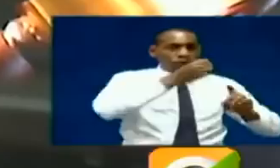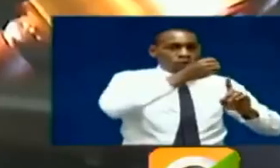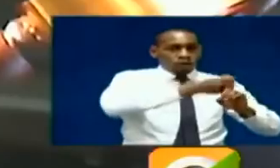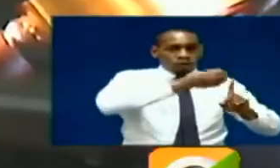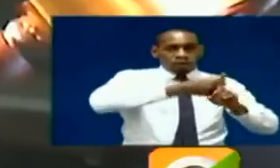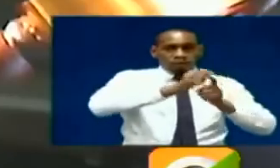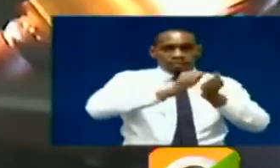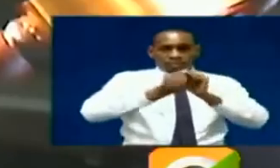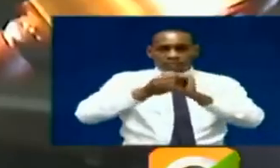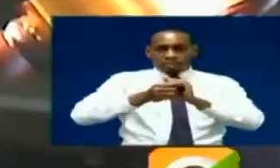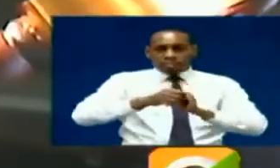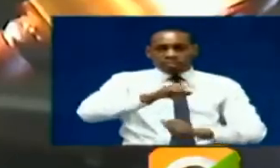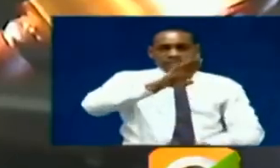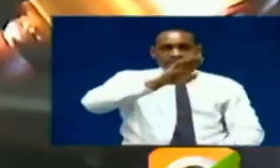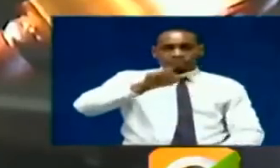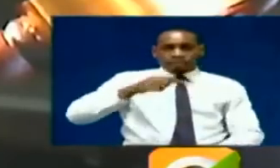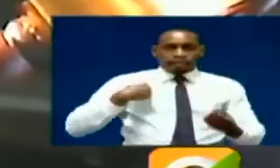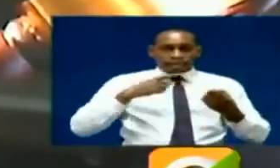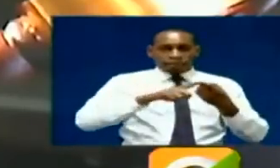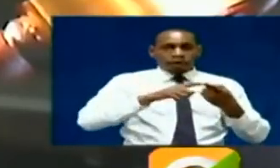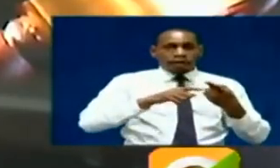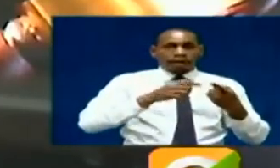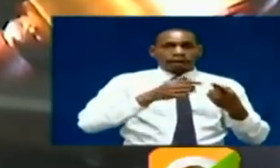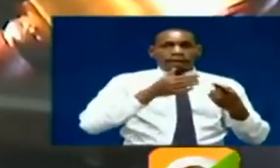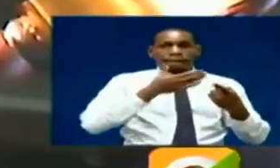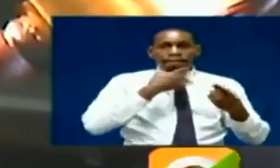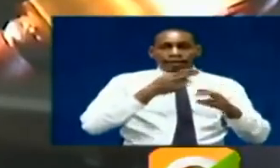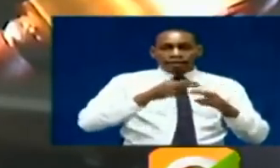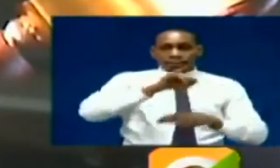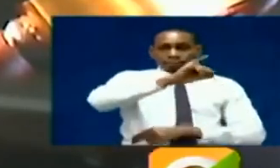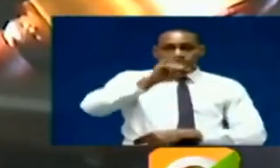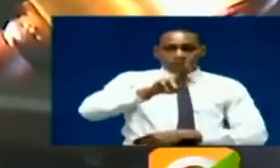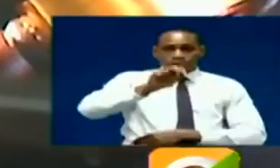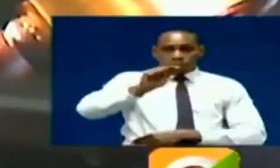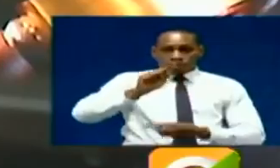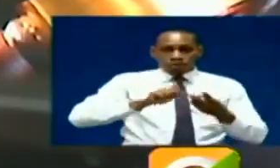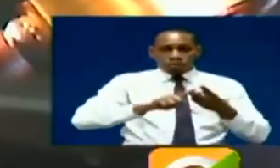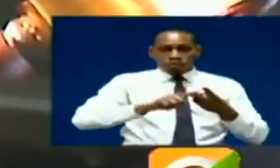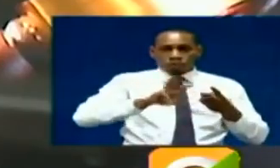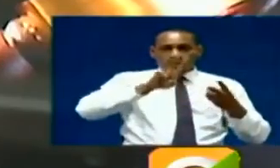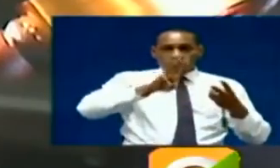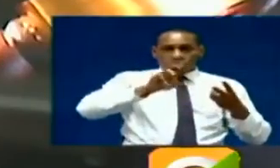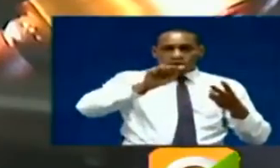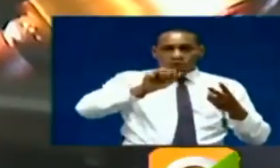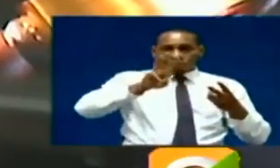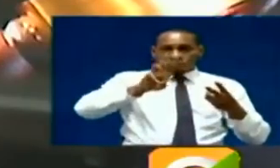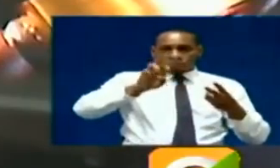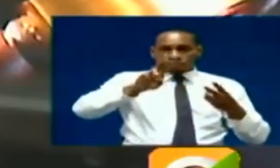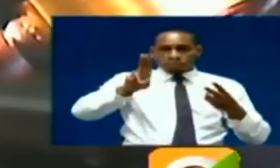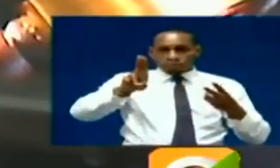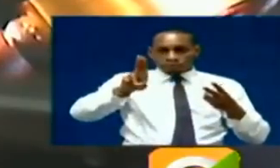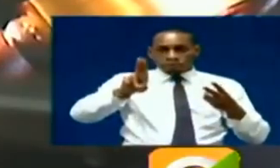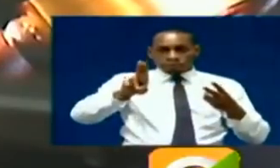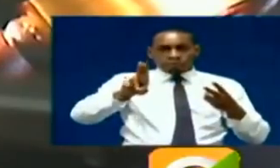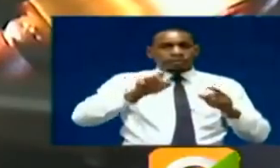of this amendment bill, that would be Jeanette Mohammed and David Waweru. But if we were to take that argument, wouldn't there still